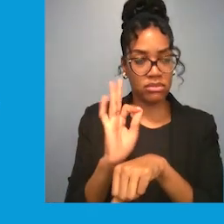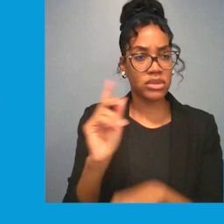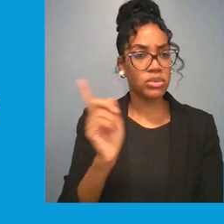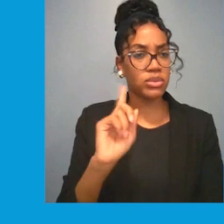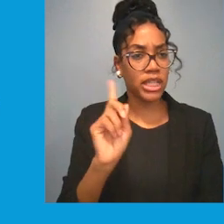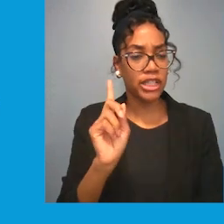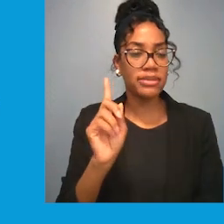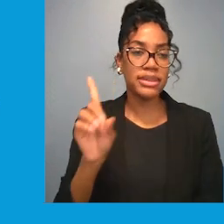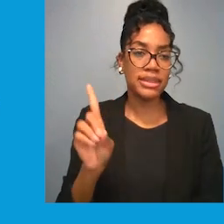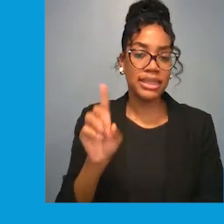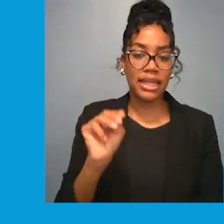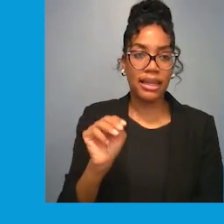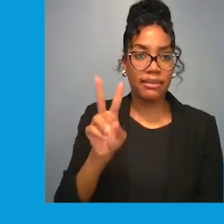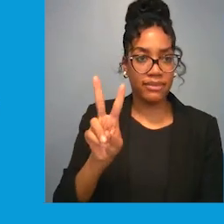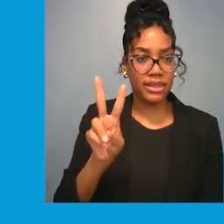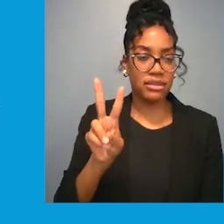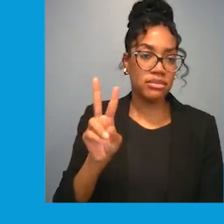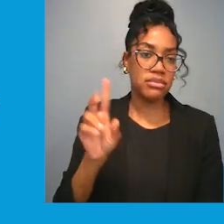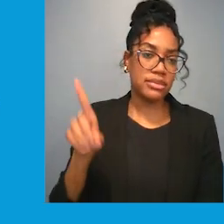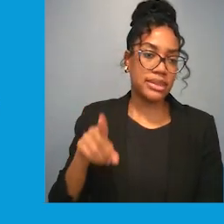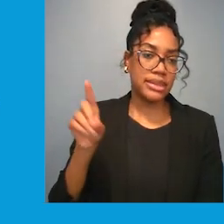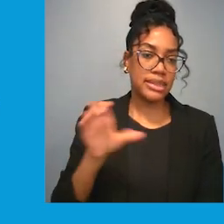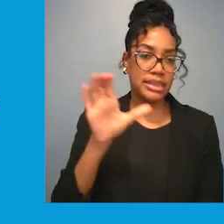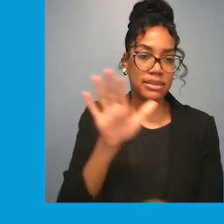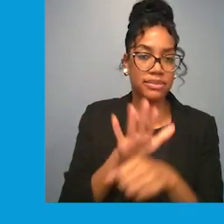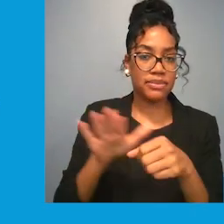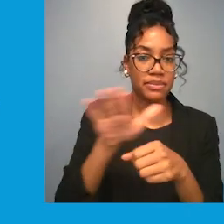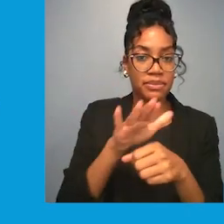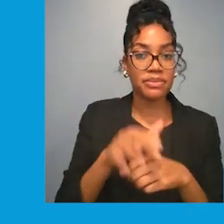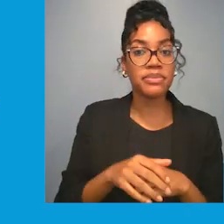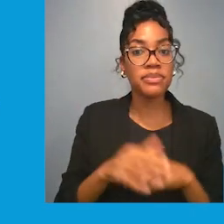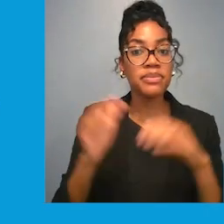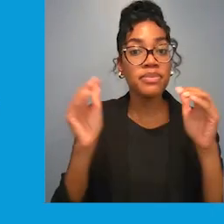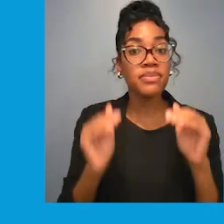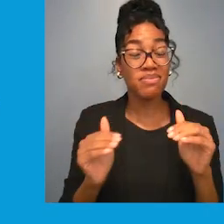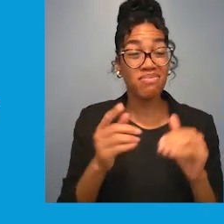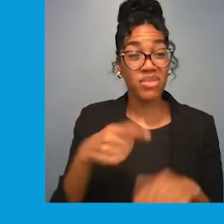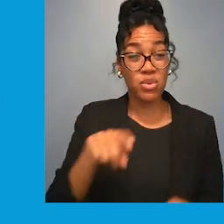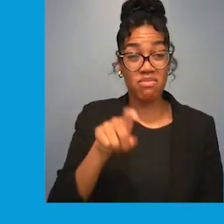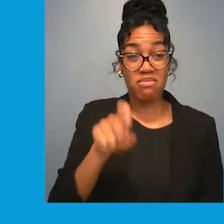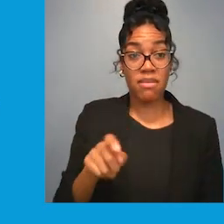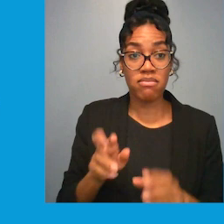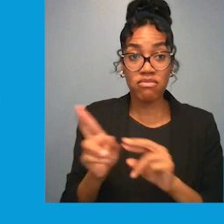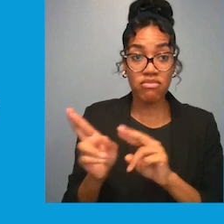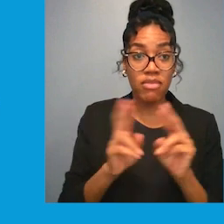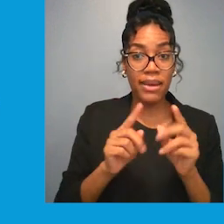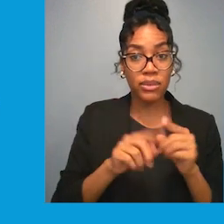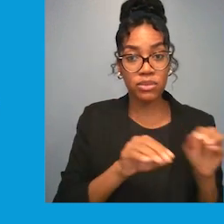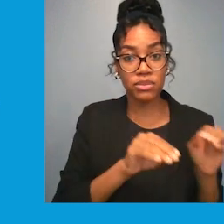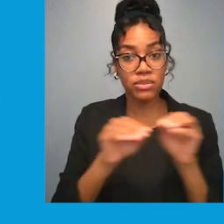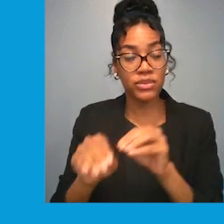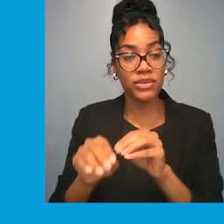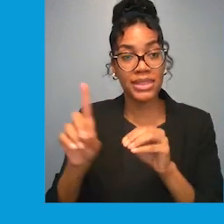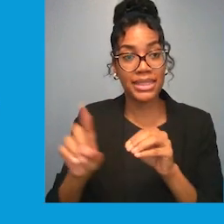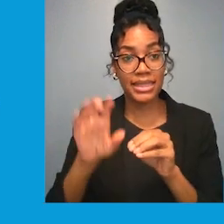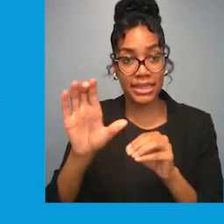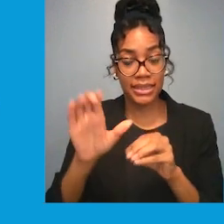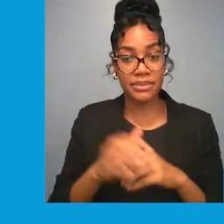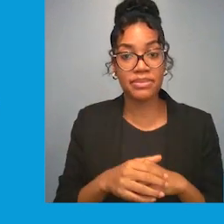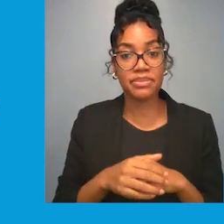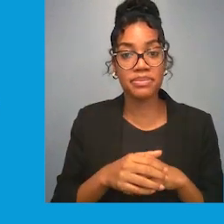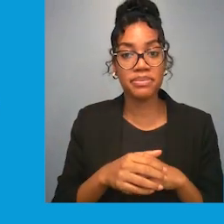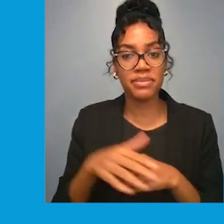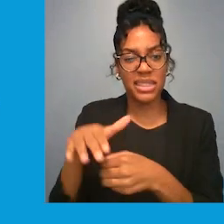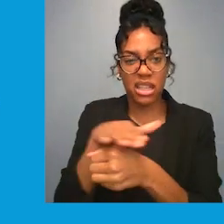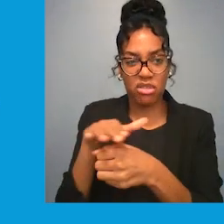or the DMV. Applicants must be prepared to relocate to the DMV, and non-U.S. citizens are responsible